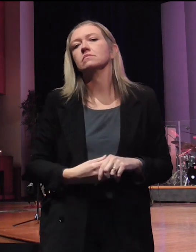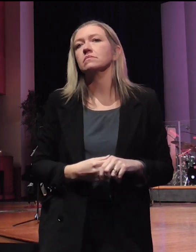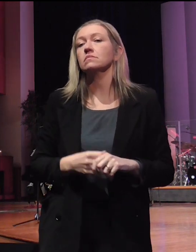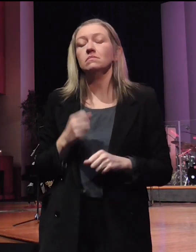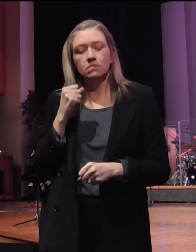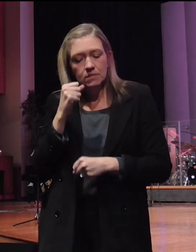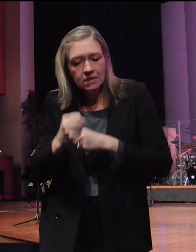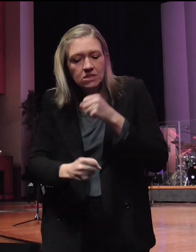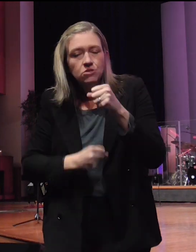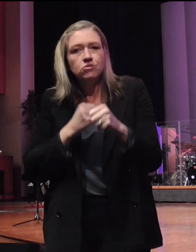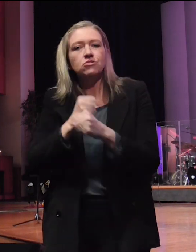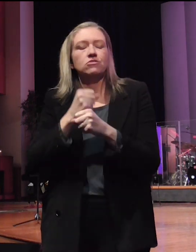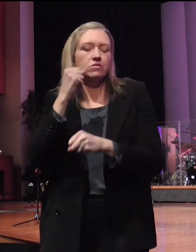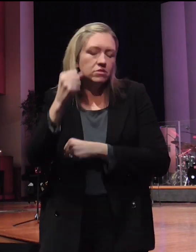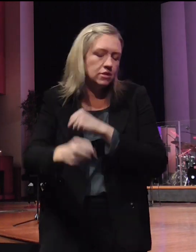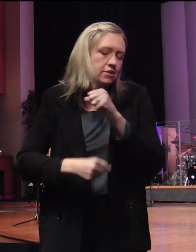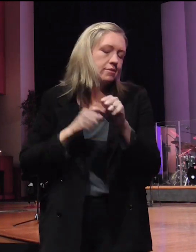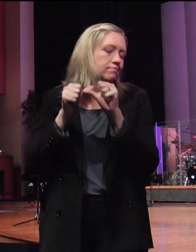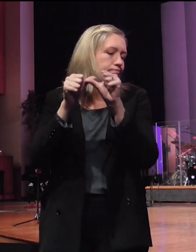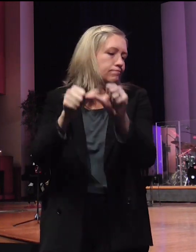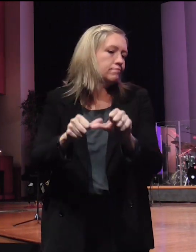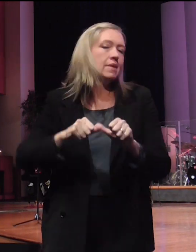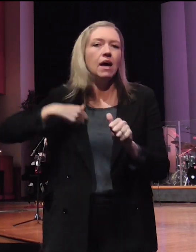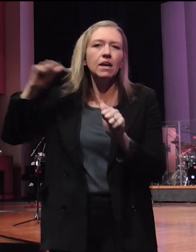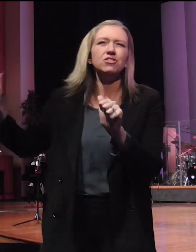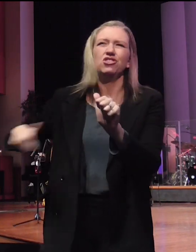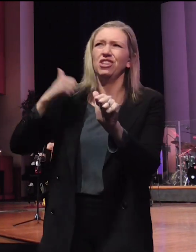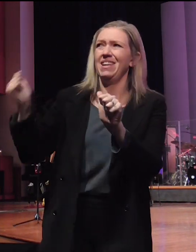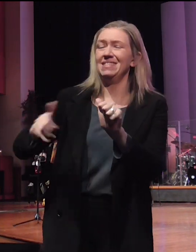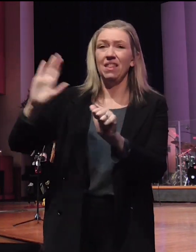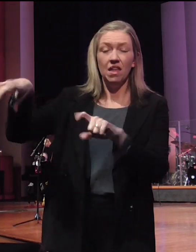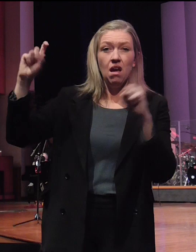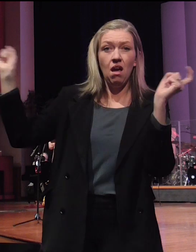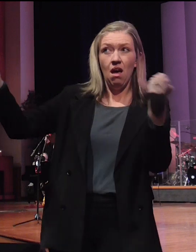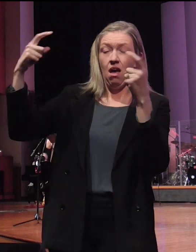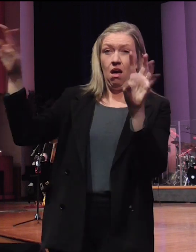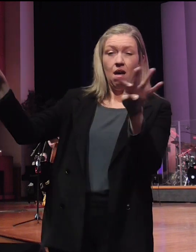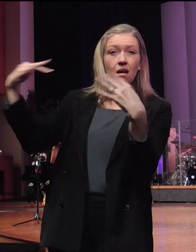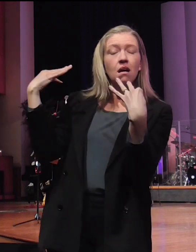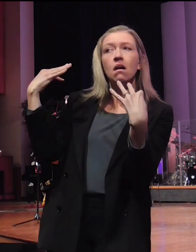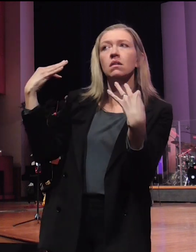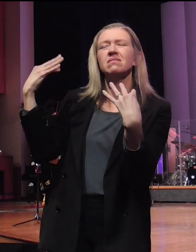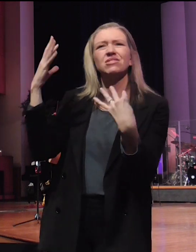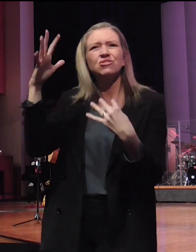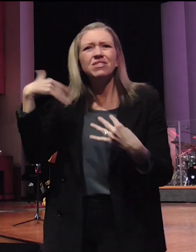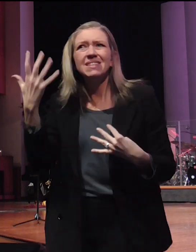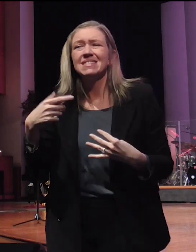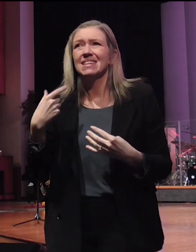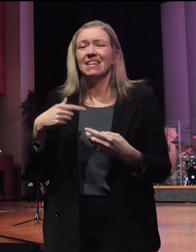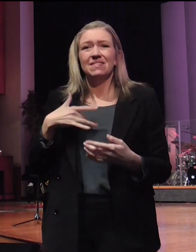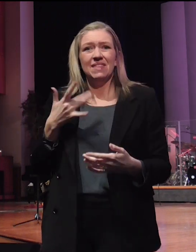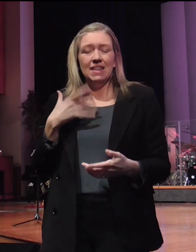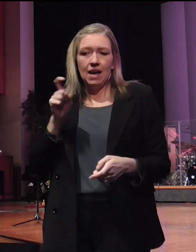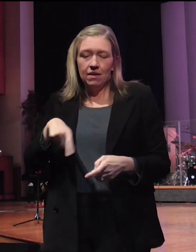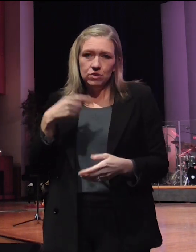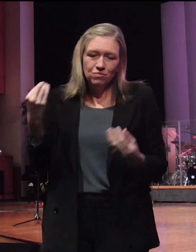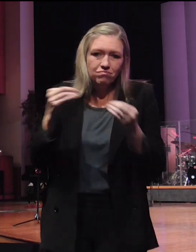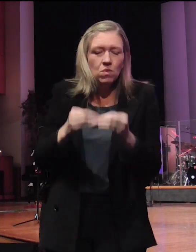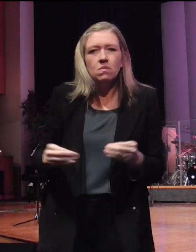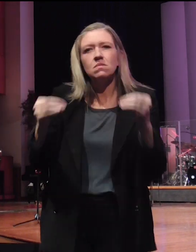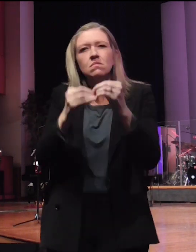For years and years, I chased their cheers. The crazy teens of always needing